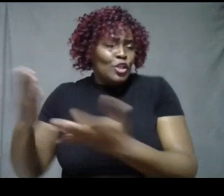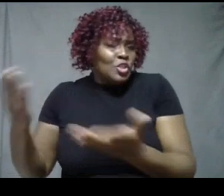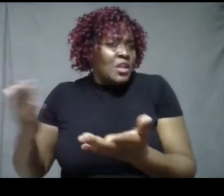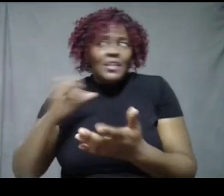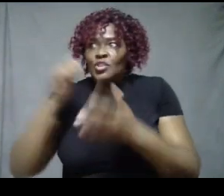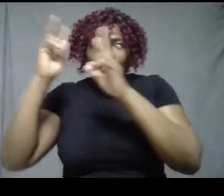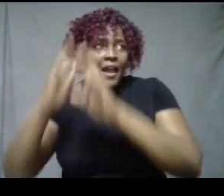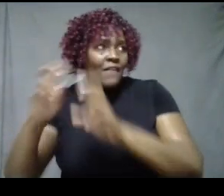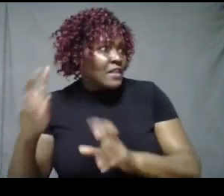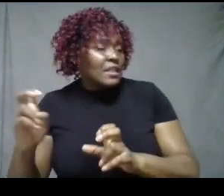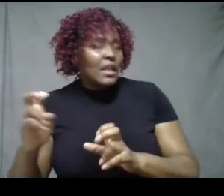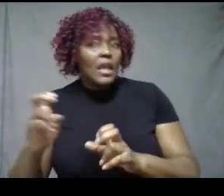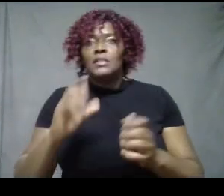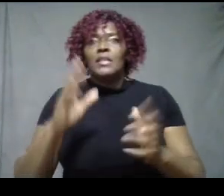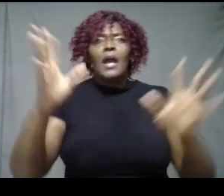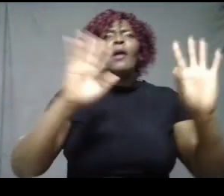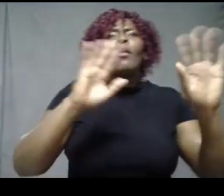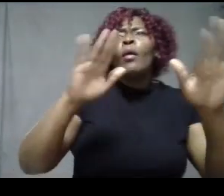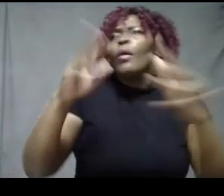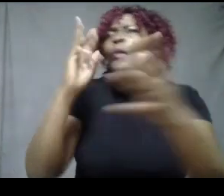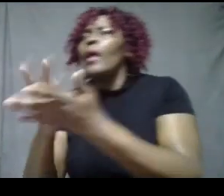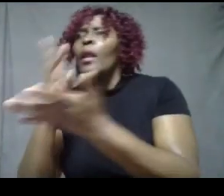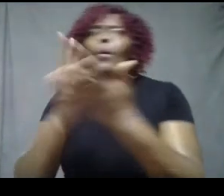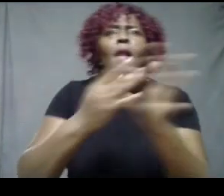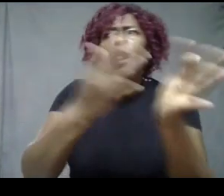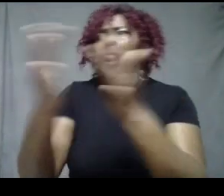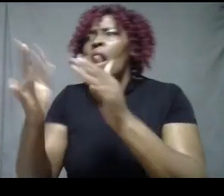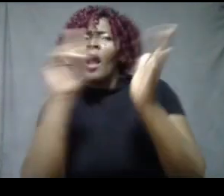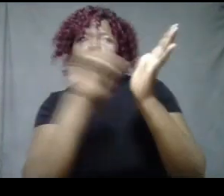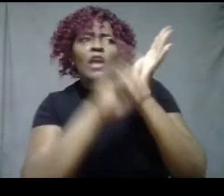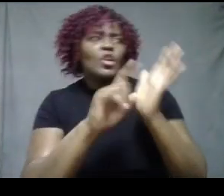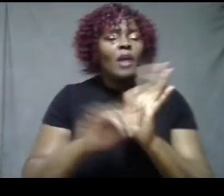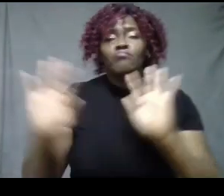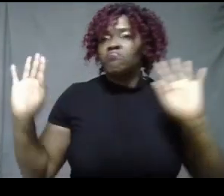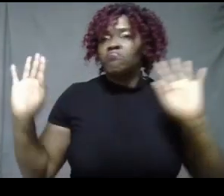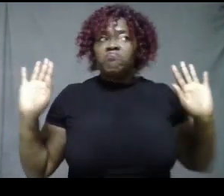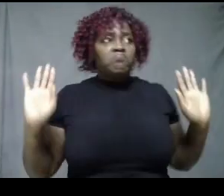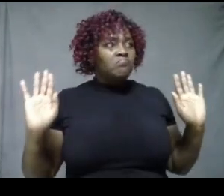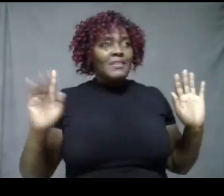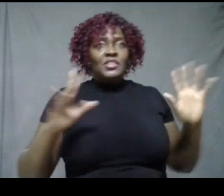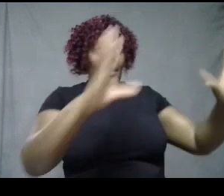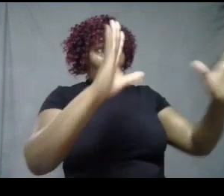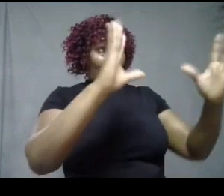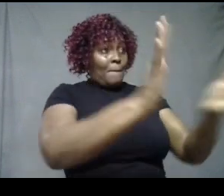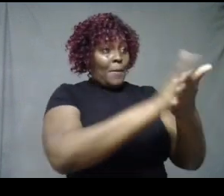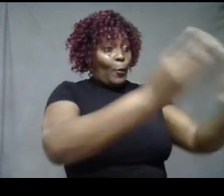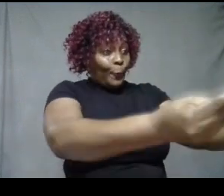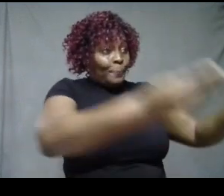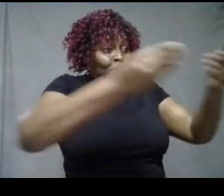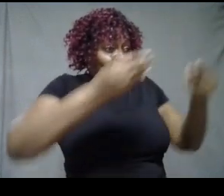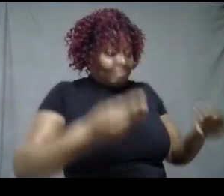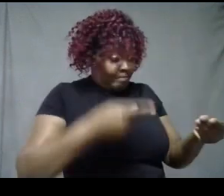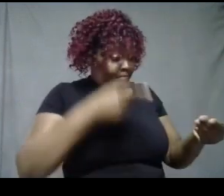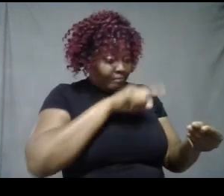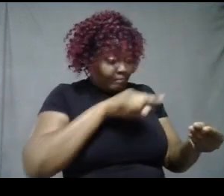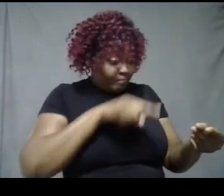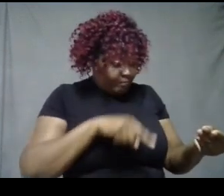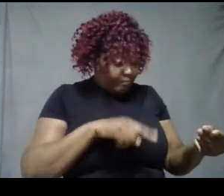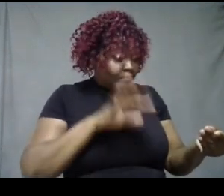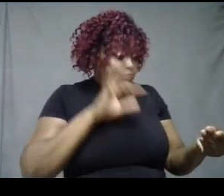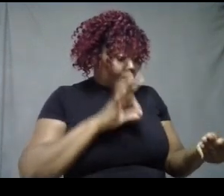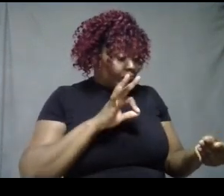sworn testimony. The clerk doesn't verify documentation. The clerk accepts the package and has that responsibility that once it's on its face